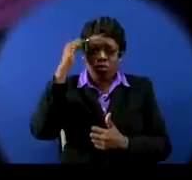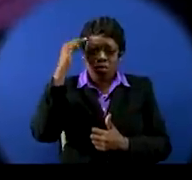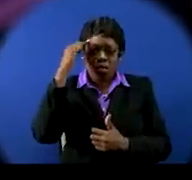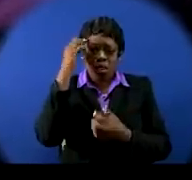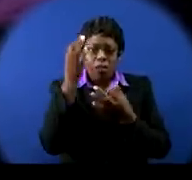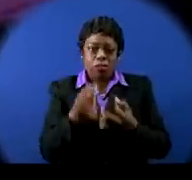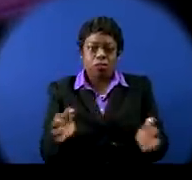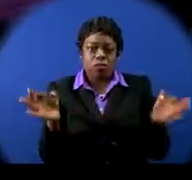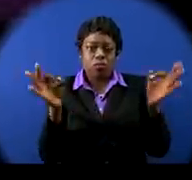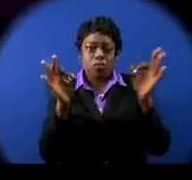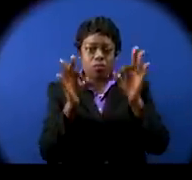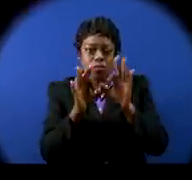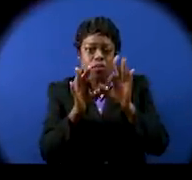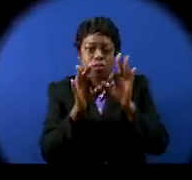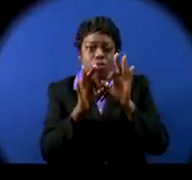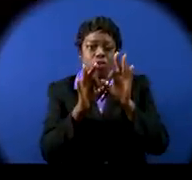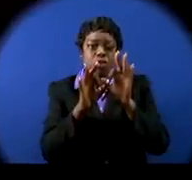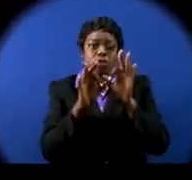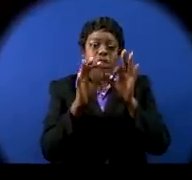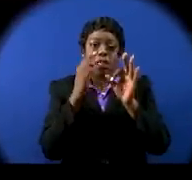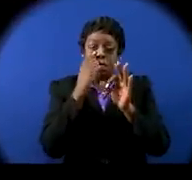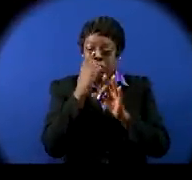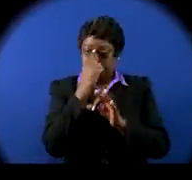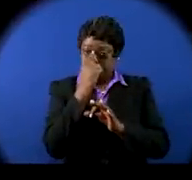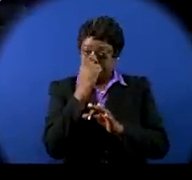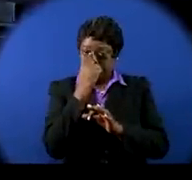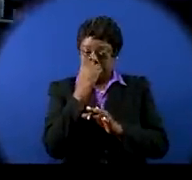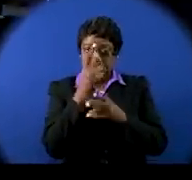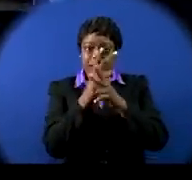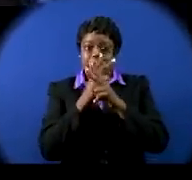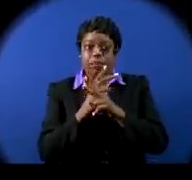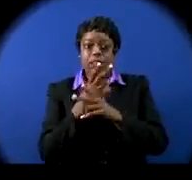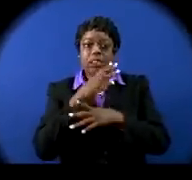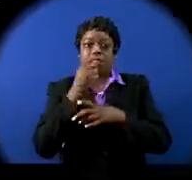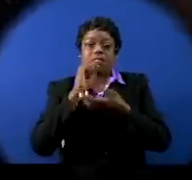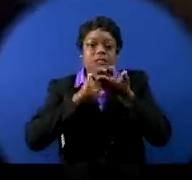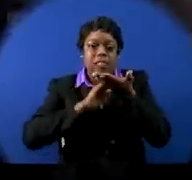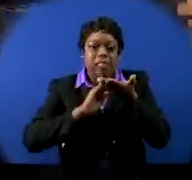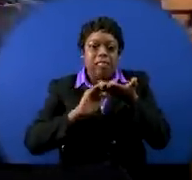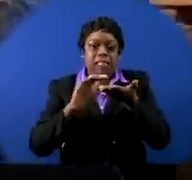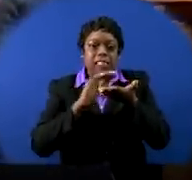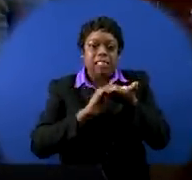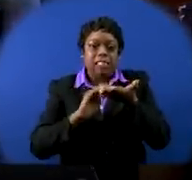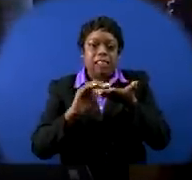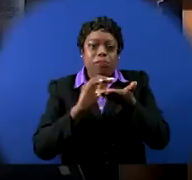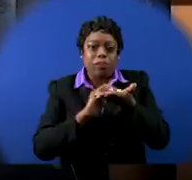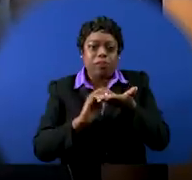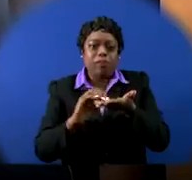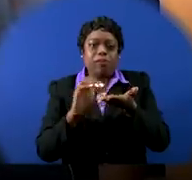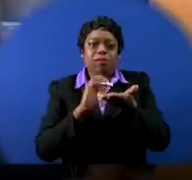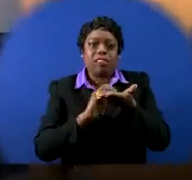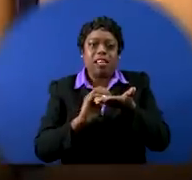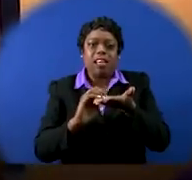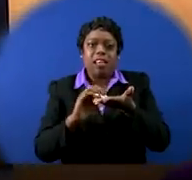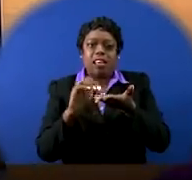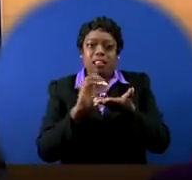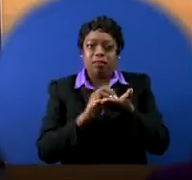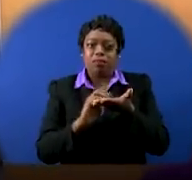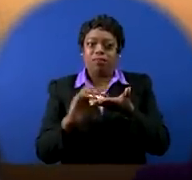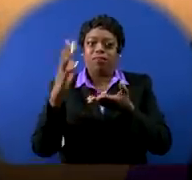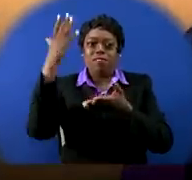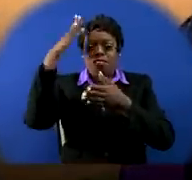keeping. So you cleaned me up inside. You thought I was the